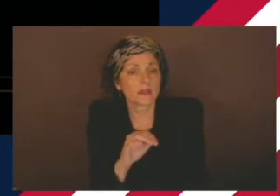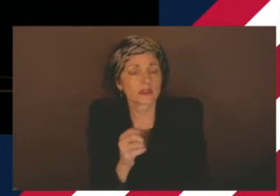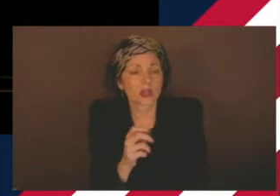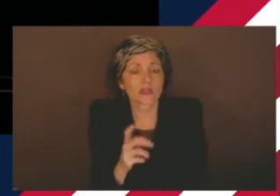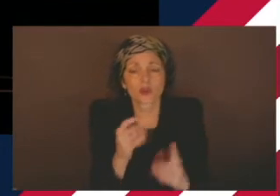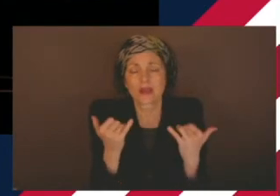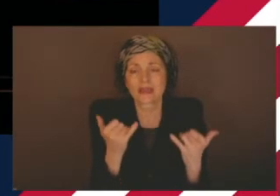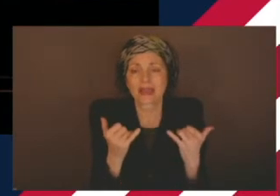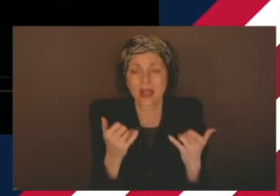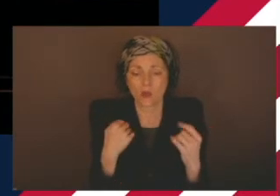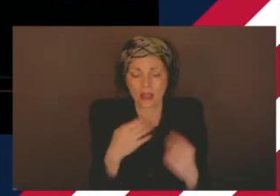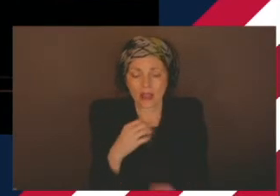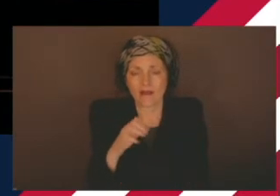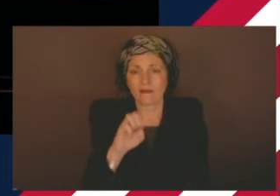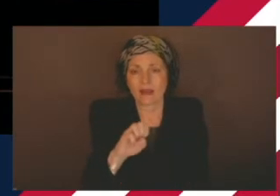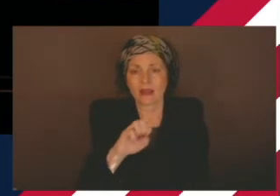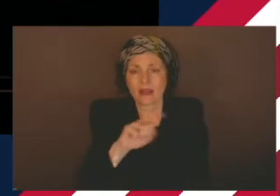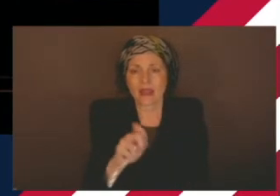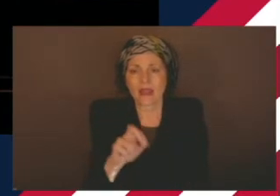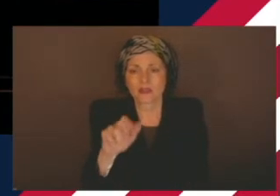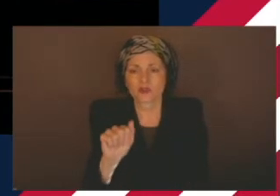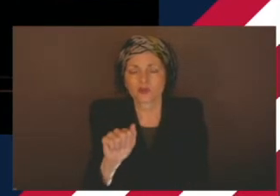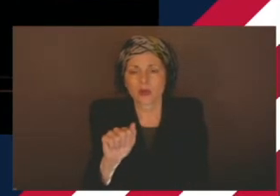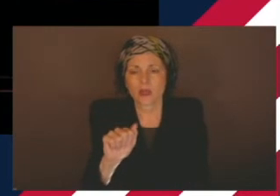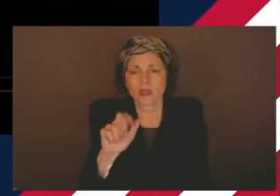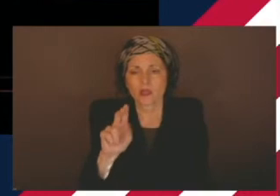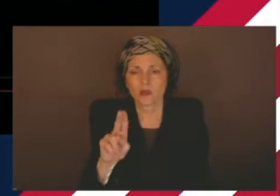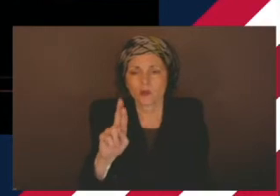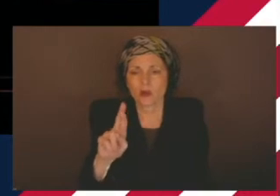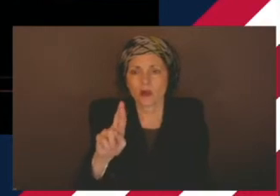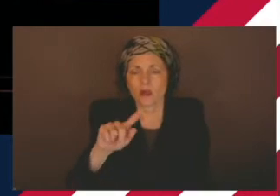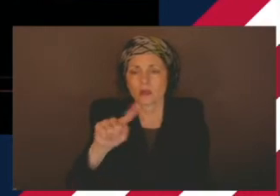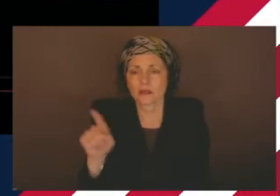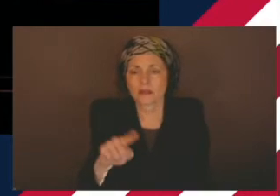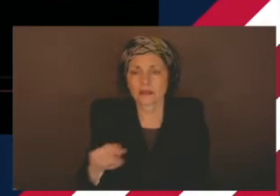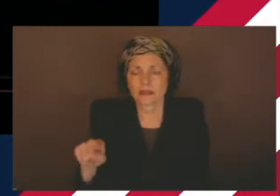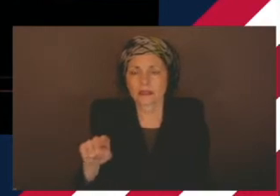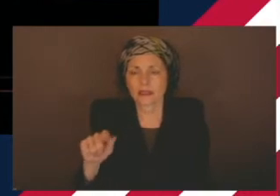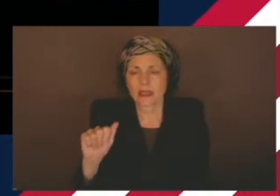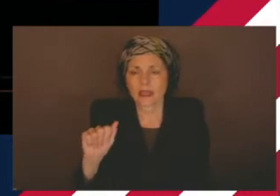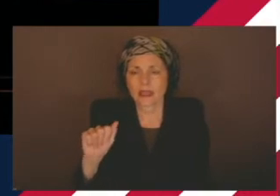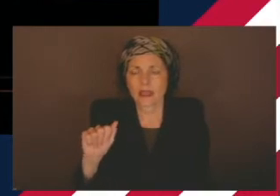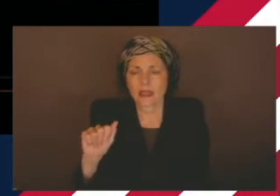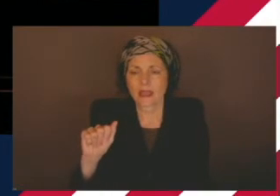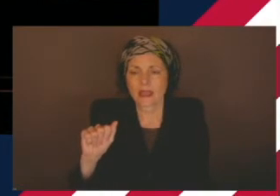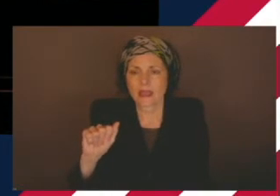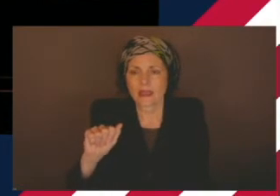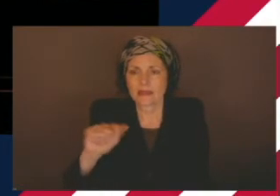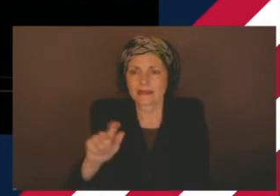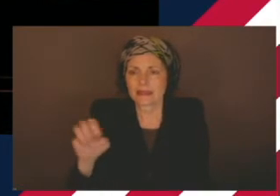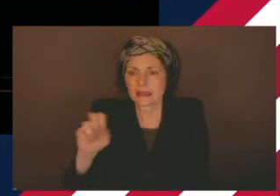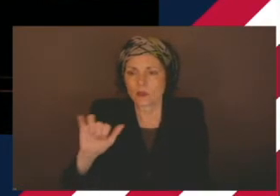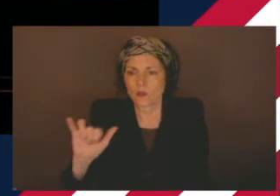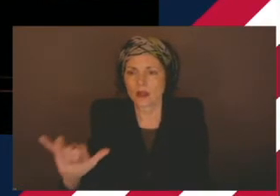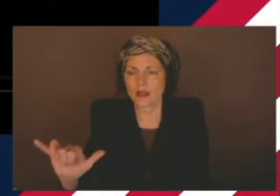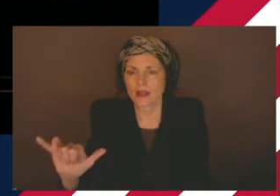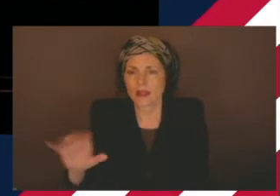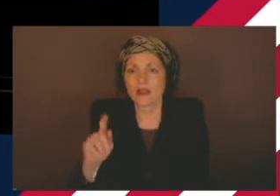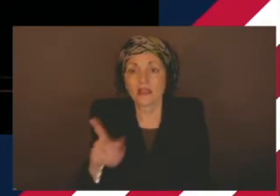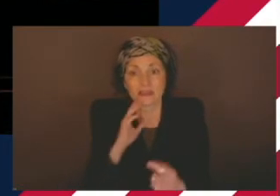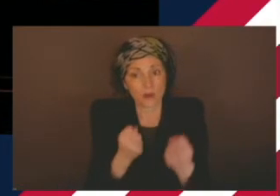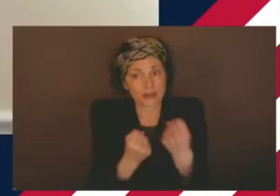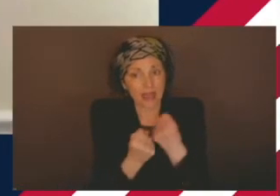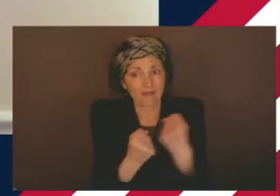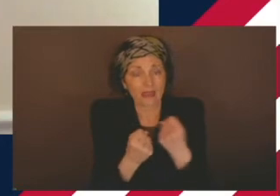Zaya. Ms. Zaya is a former State Department official working to advocate global peace.